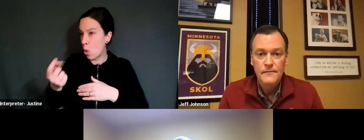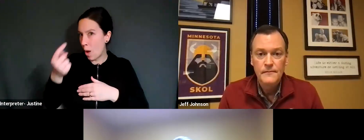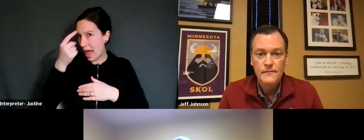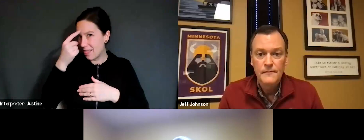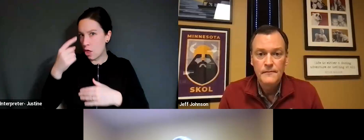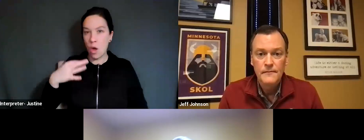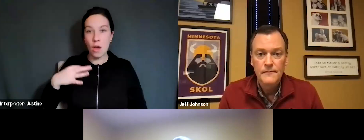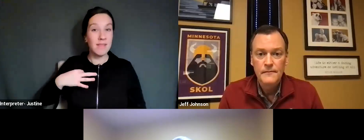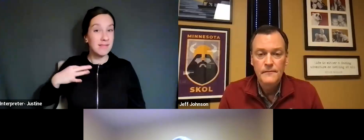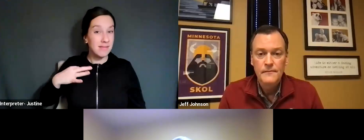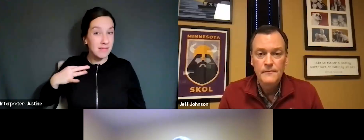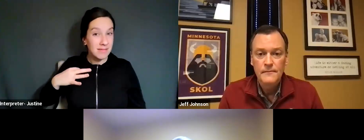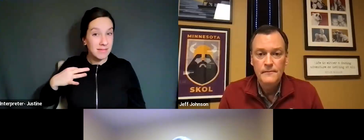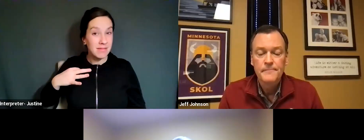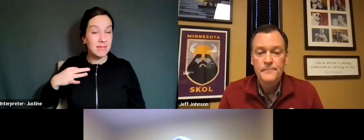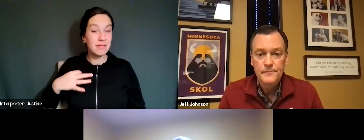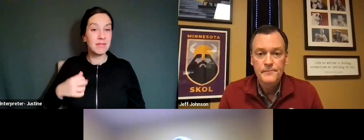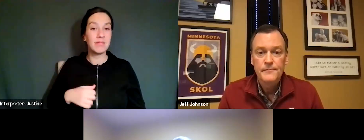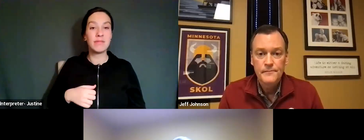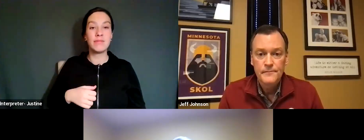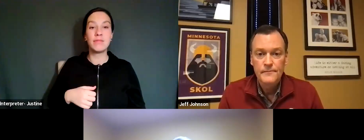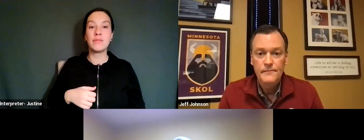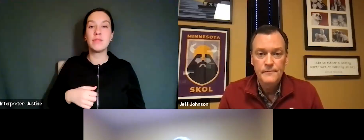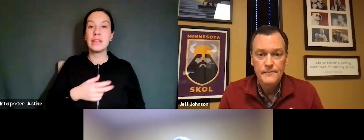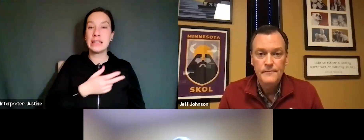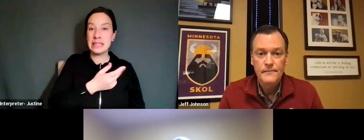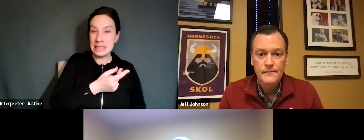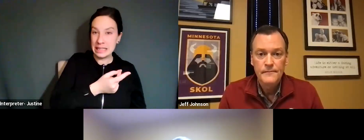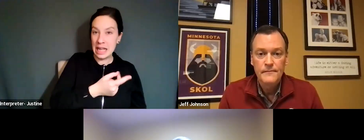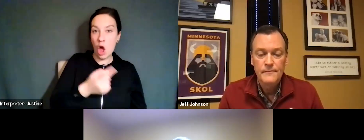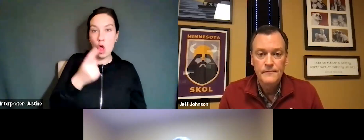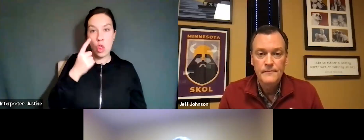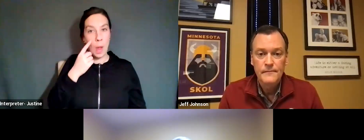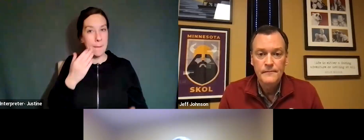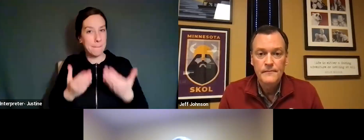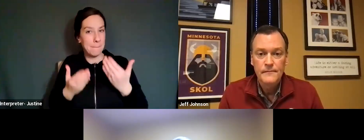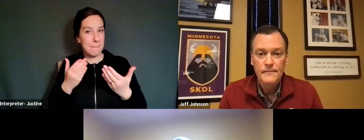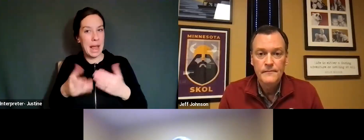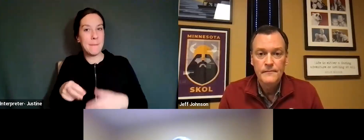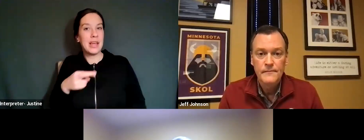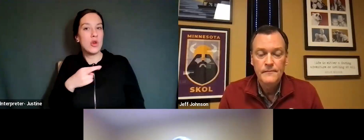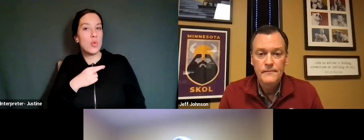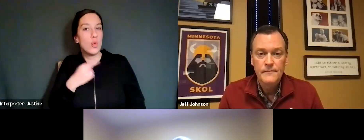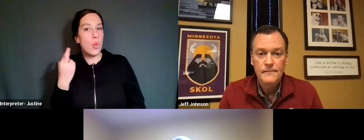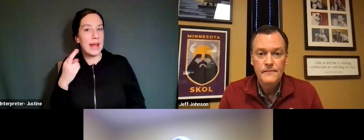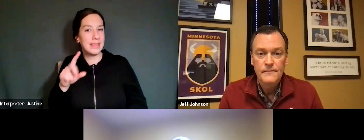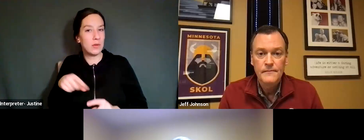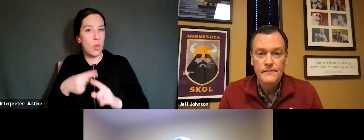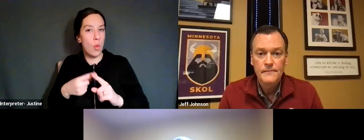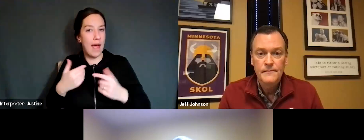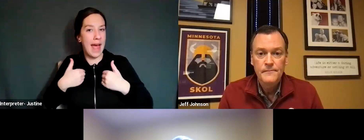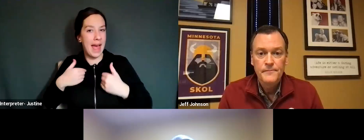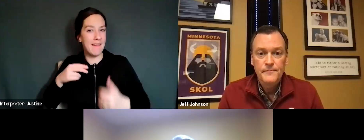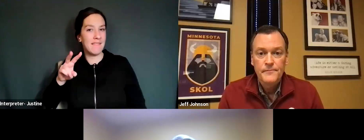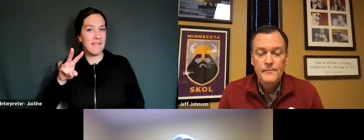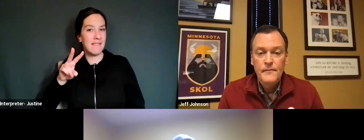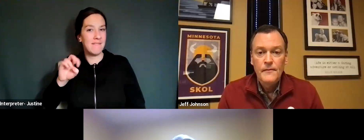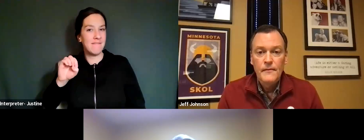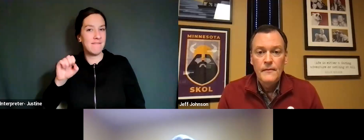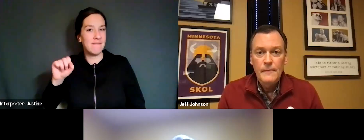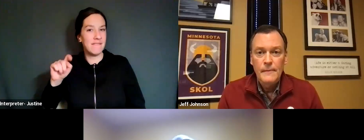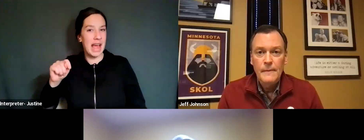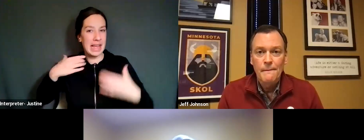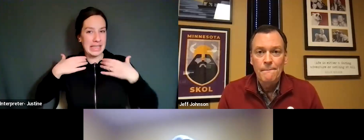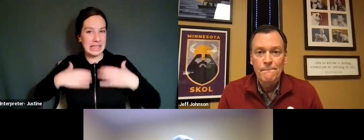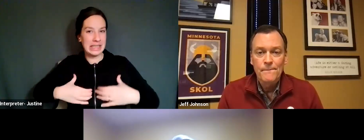of theft of the dog when they are wearing the vest. Is this an unfounded concern? I'm not sure